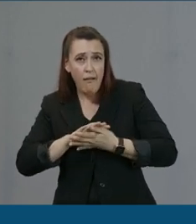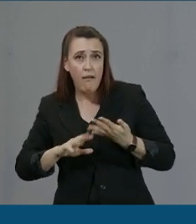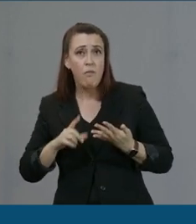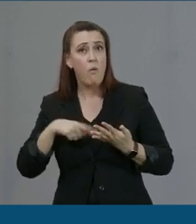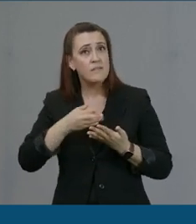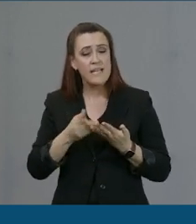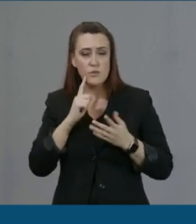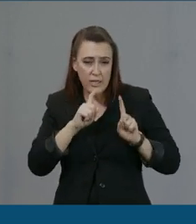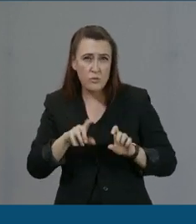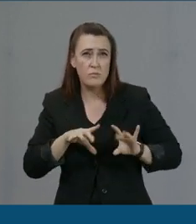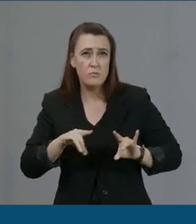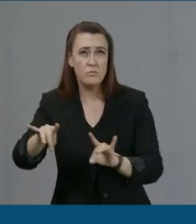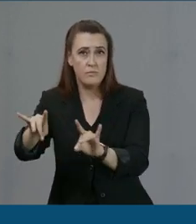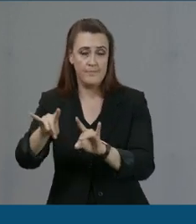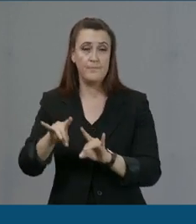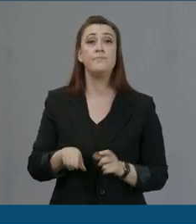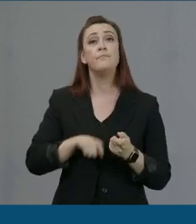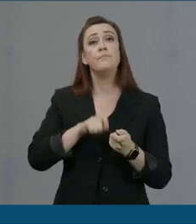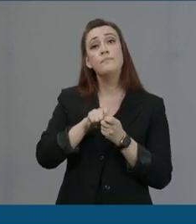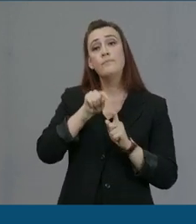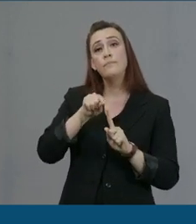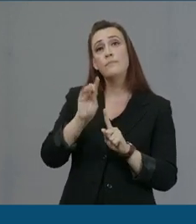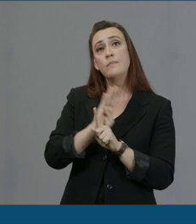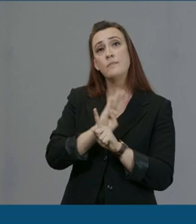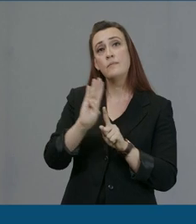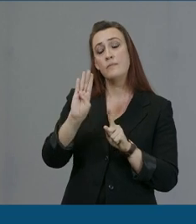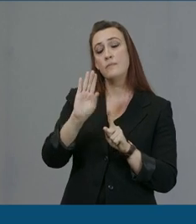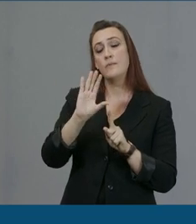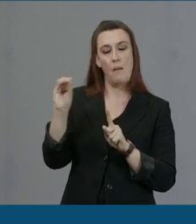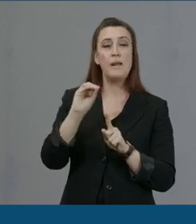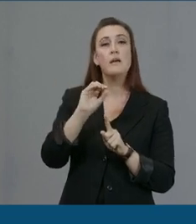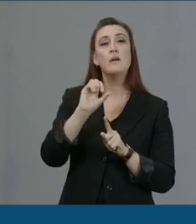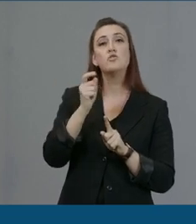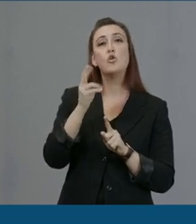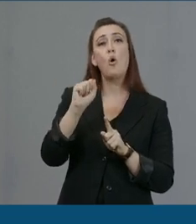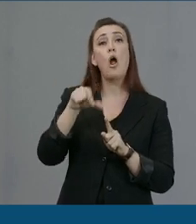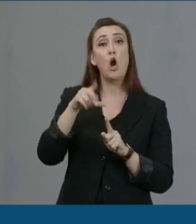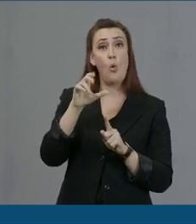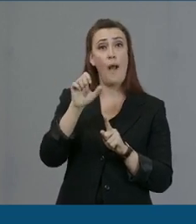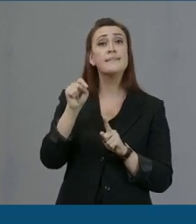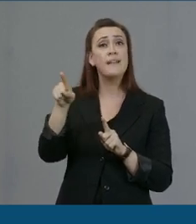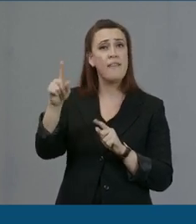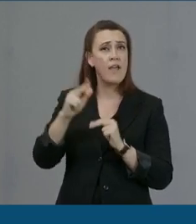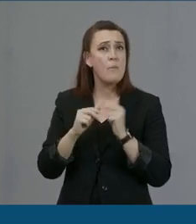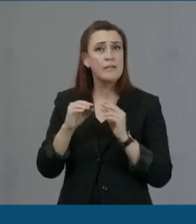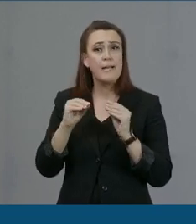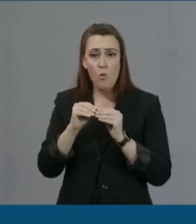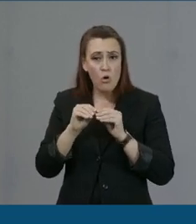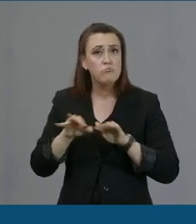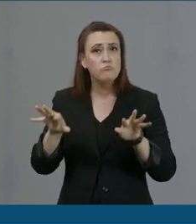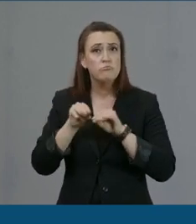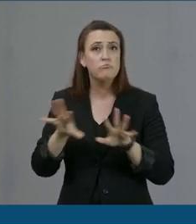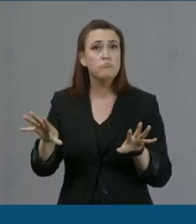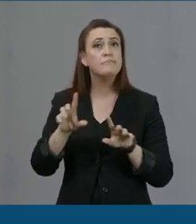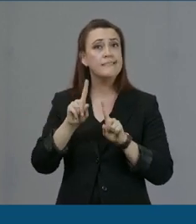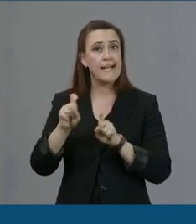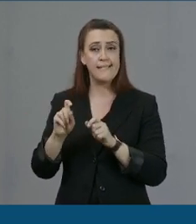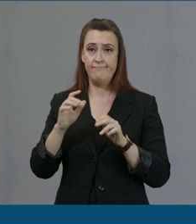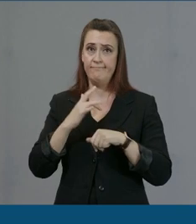Sonora Quest, which is from the private sector, is building capacity to do 3,000 tests per day. Later this month in